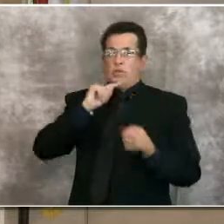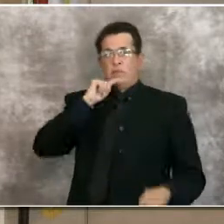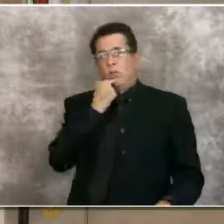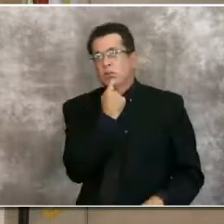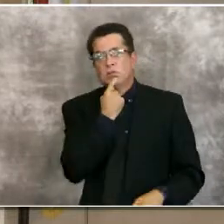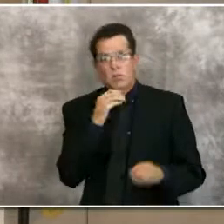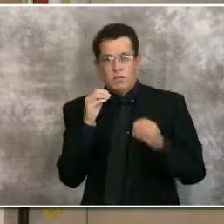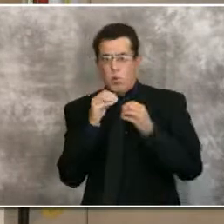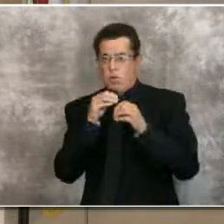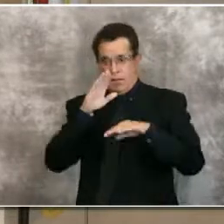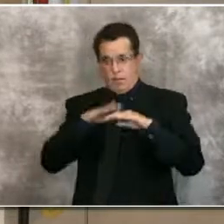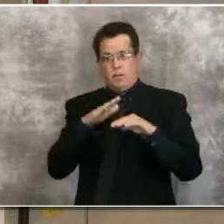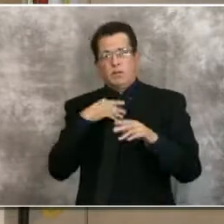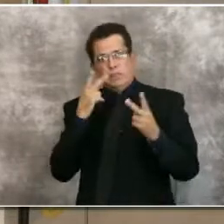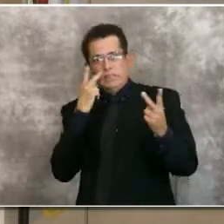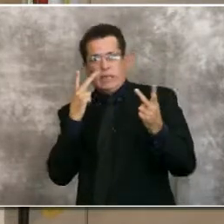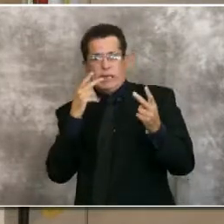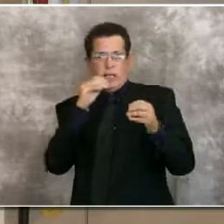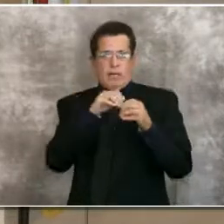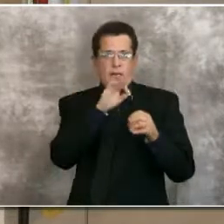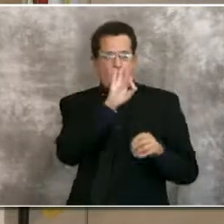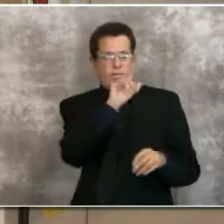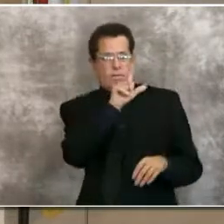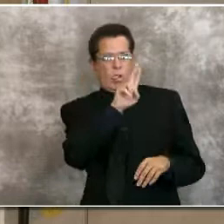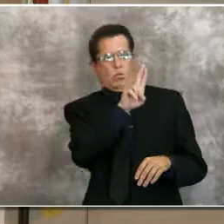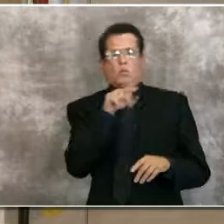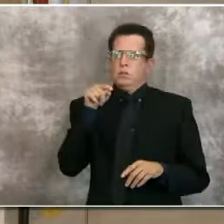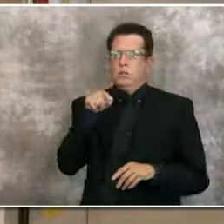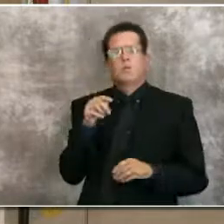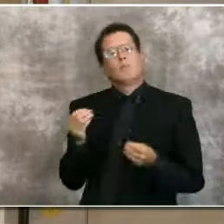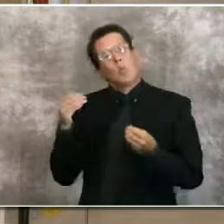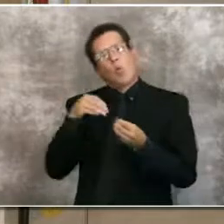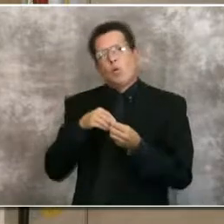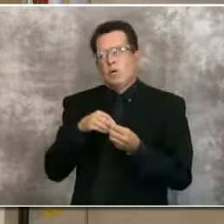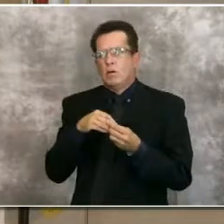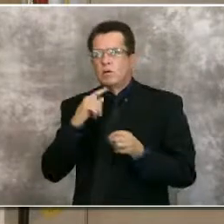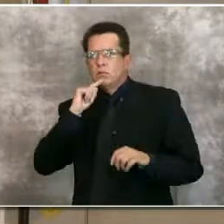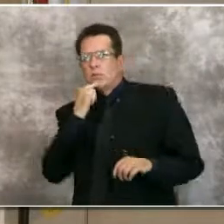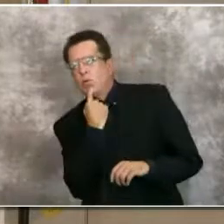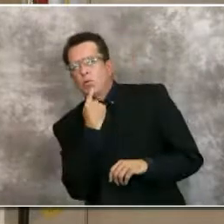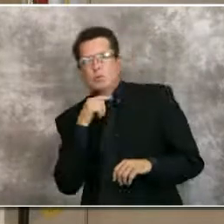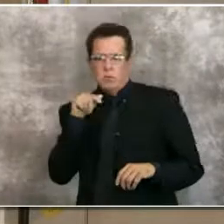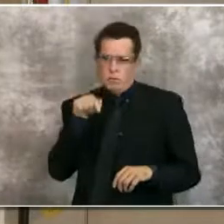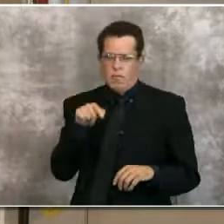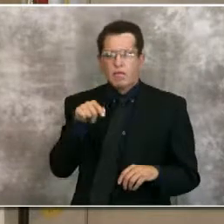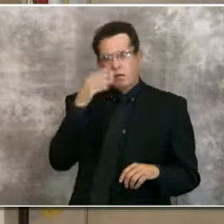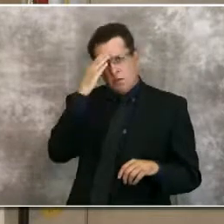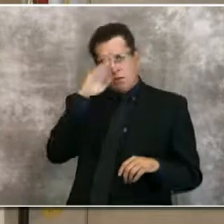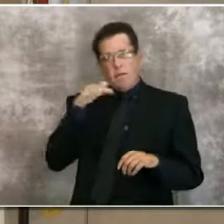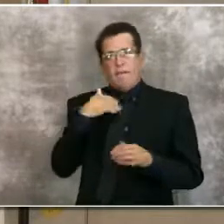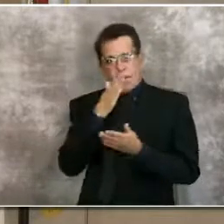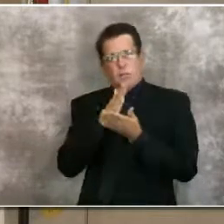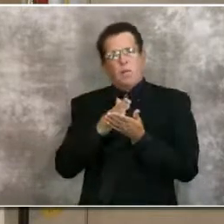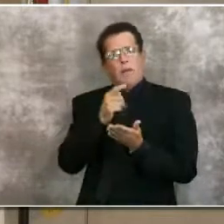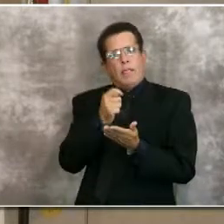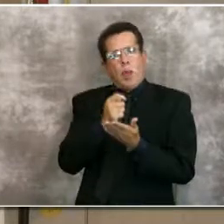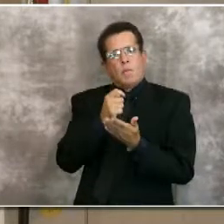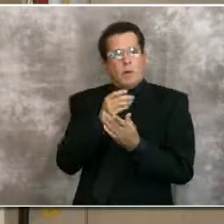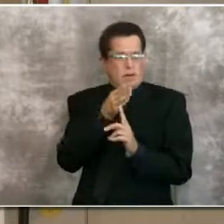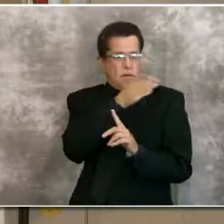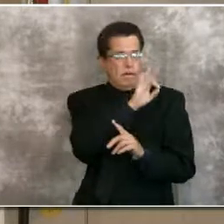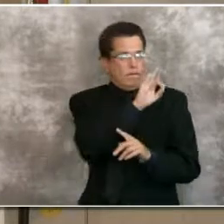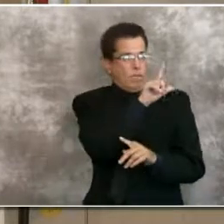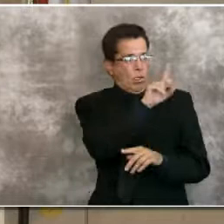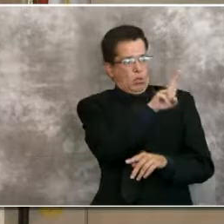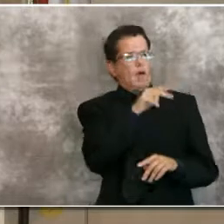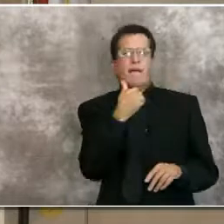rapid than we typically see in influenza. And let's remember that at least we have some therapies and an effective vaccine for influenza.